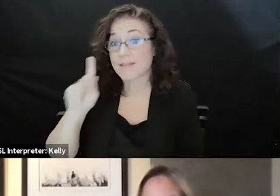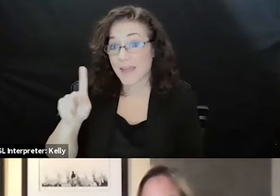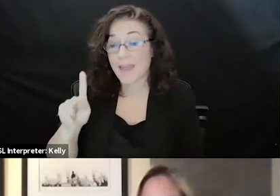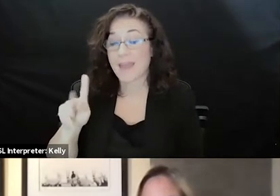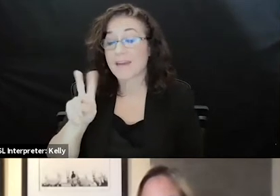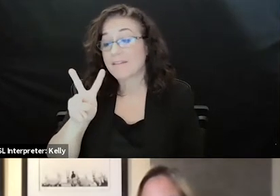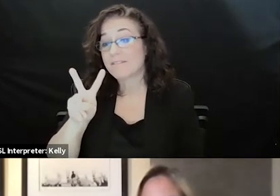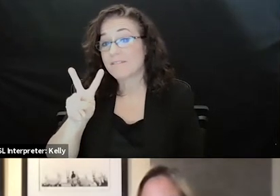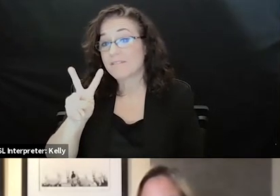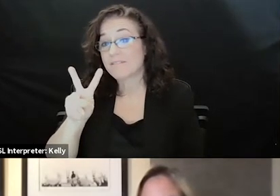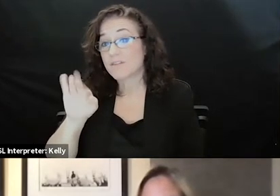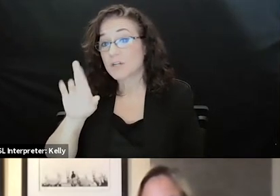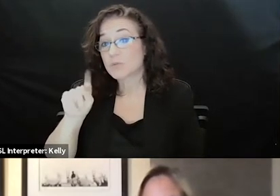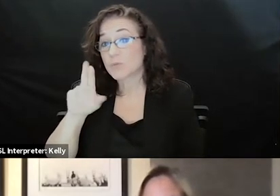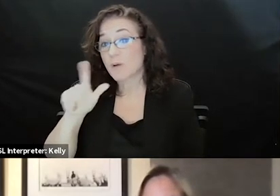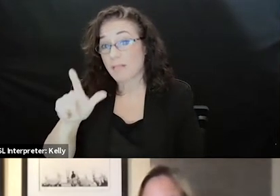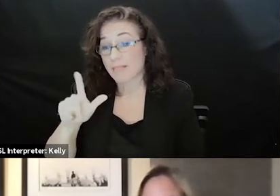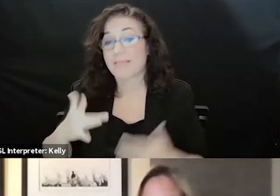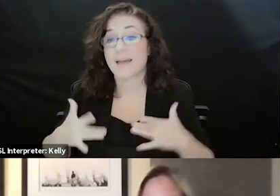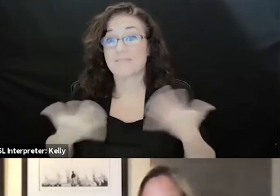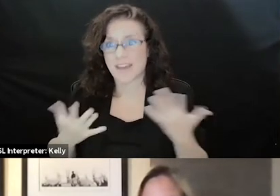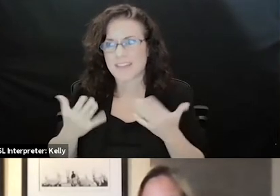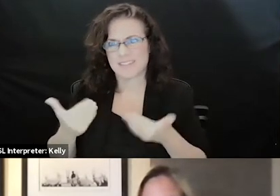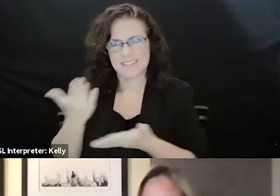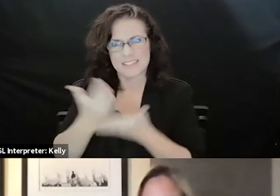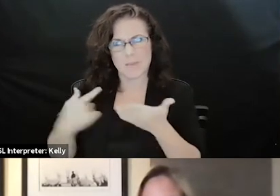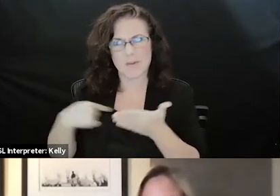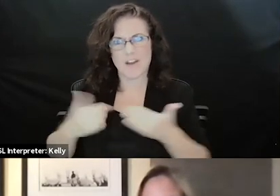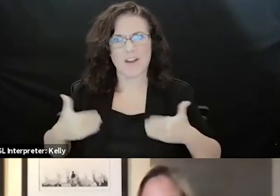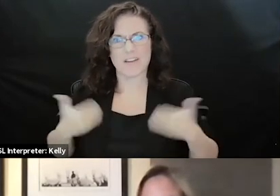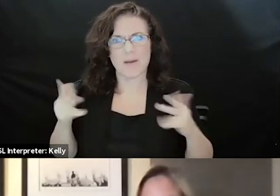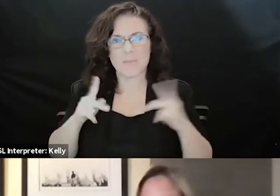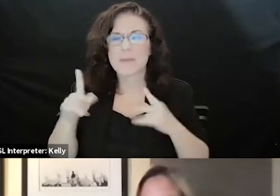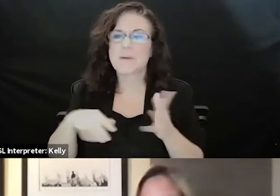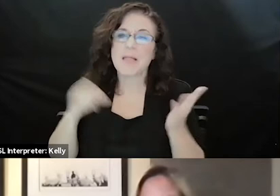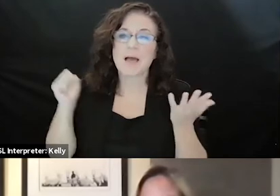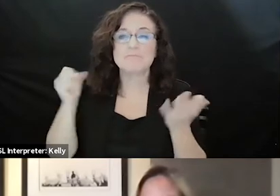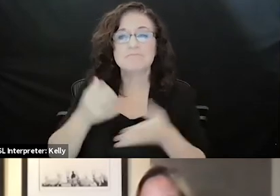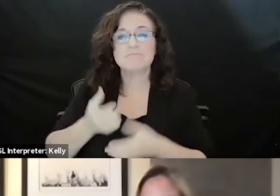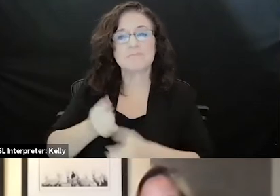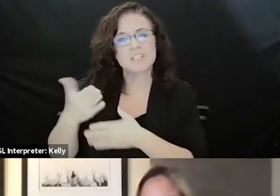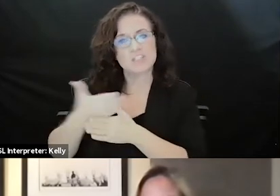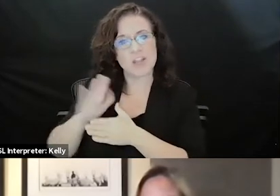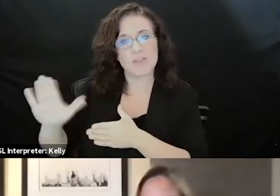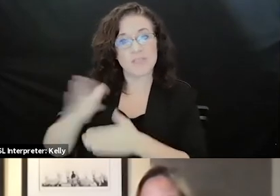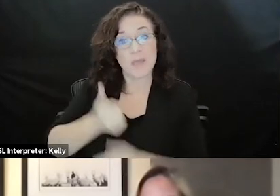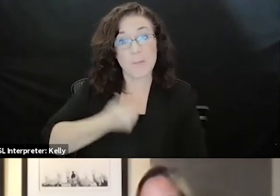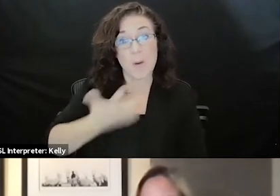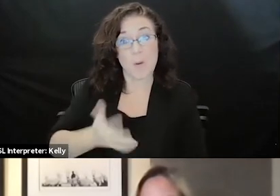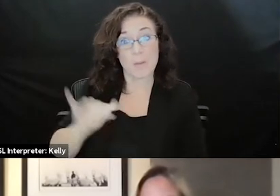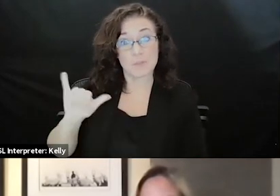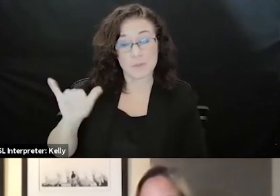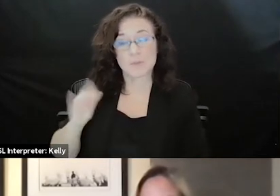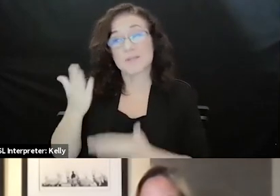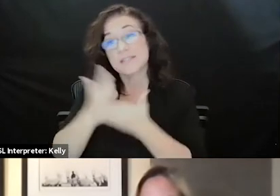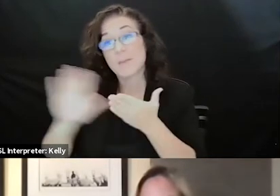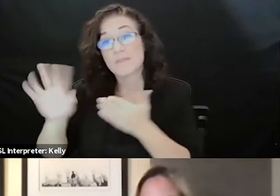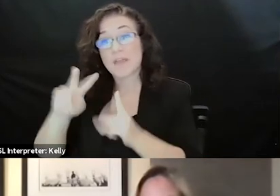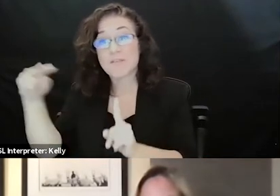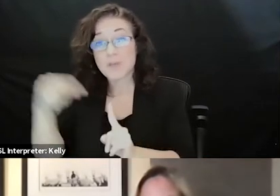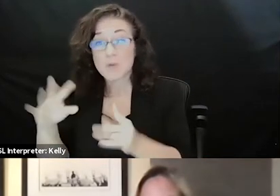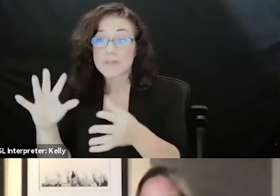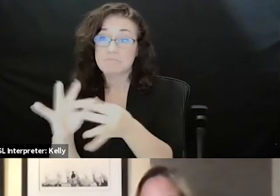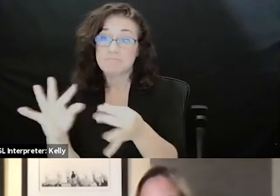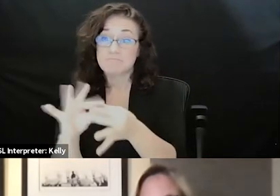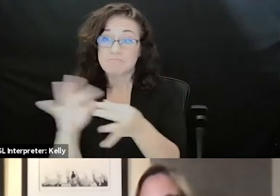and awesome essays and poems that they also um expressed uh on at the event and just to know that we have some awesome young